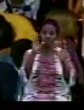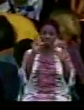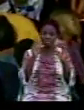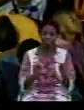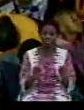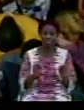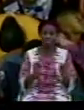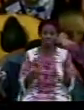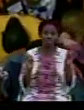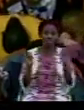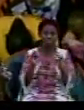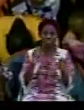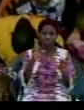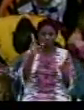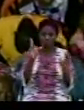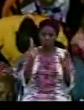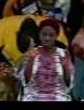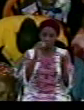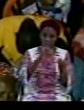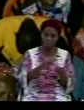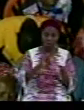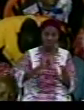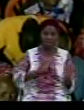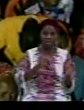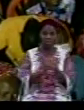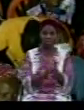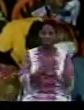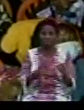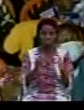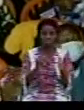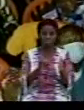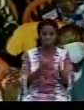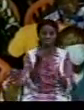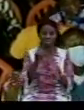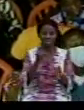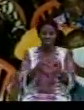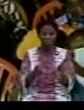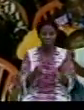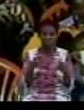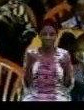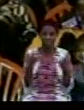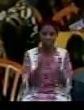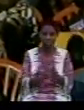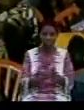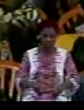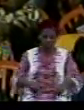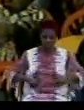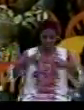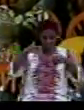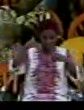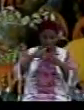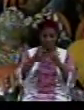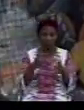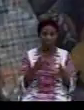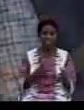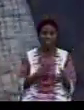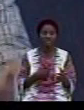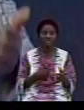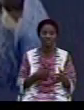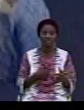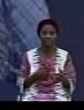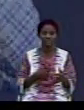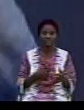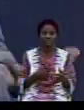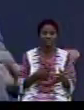do it, but sin that dwelleth in me. It said, it's involuntary.